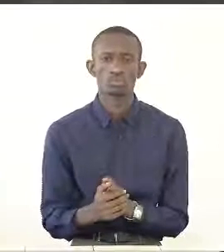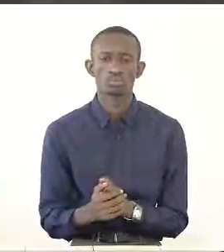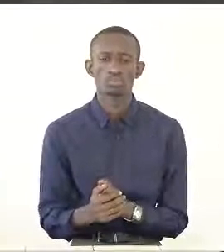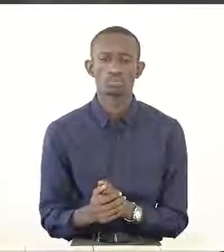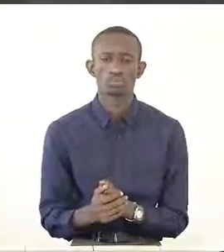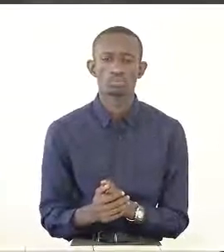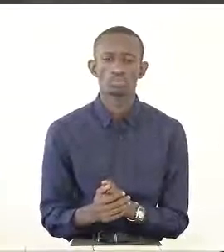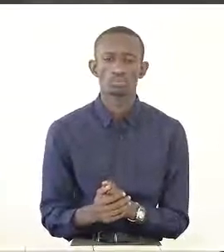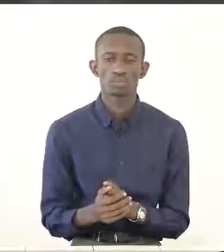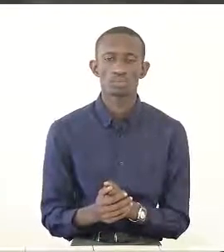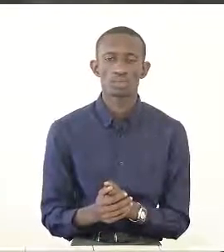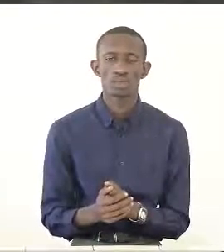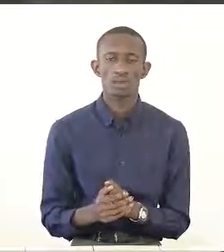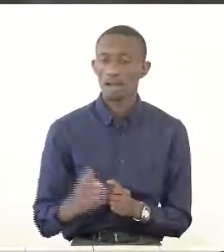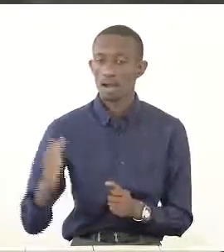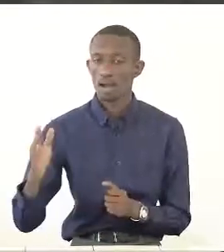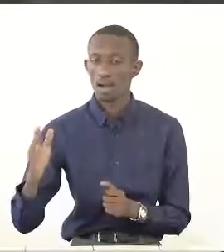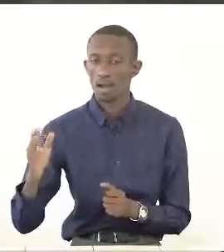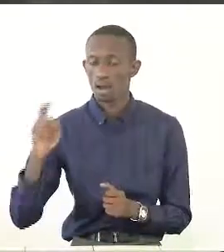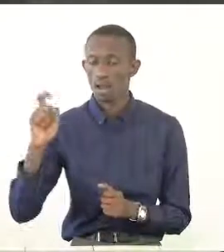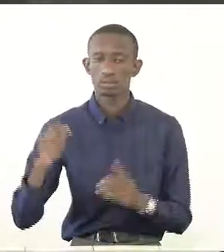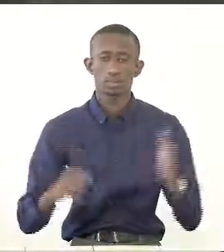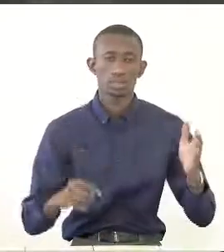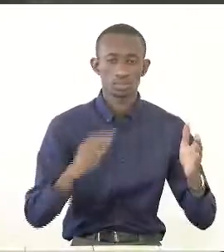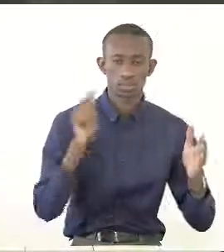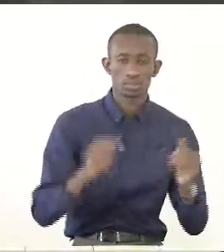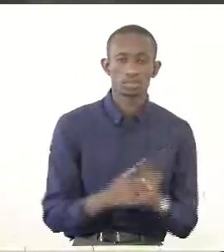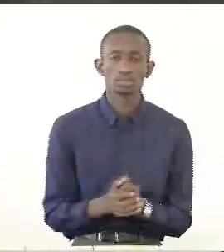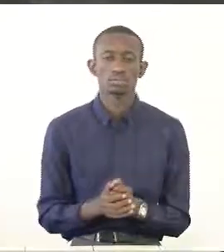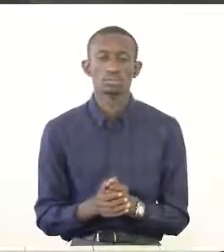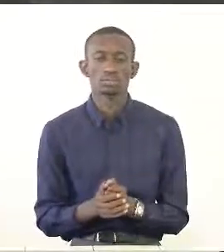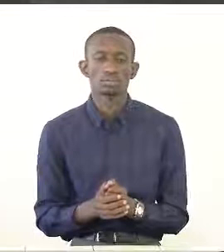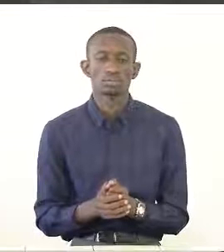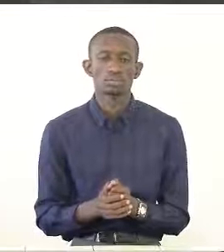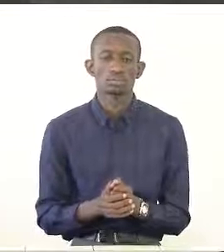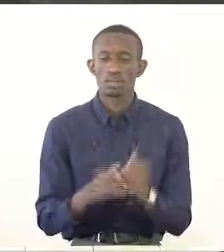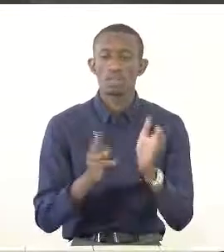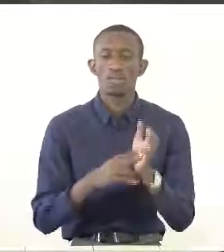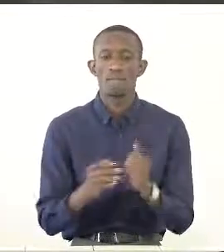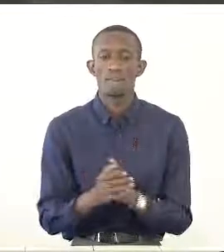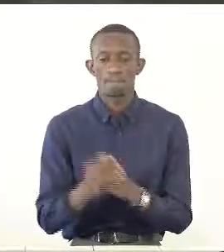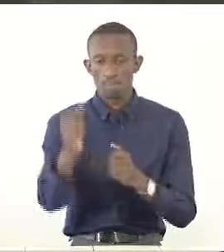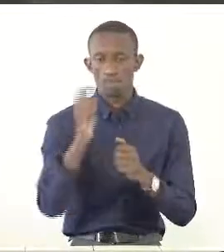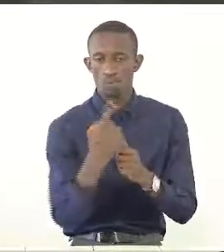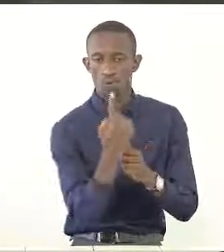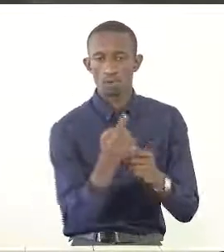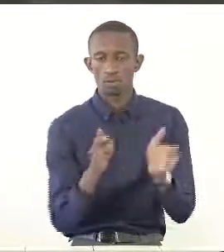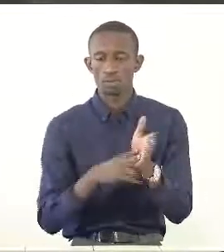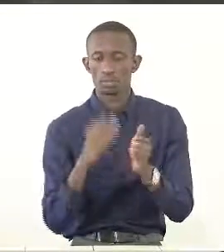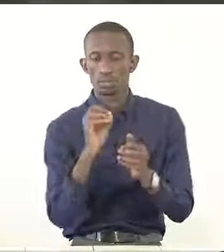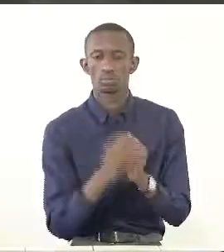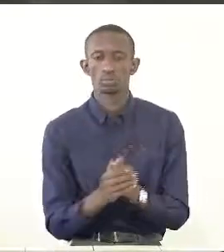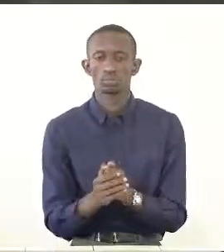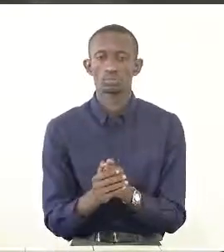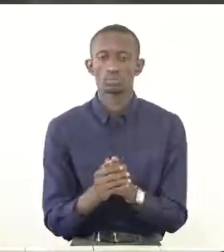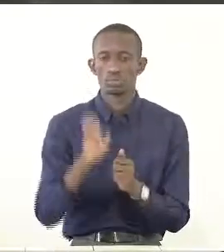is z. I'll be having the derivative of 1, that's 0. The derivative of e power x, it is e power